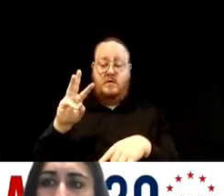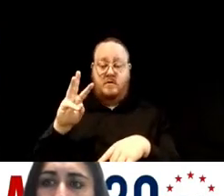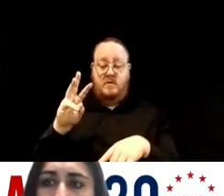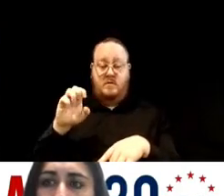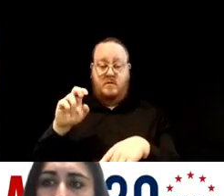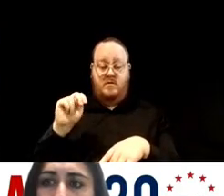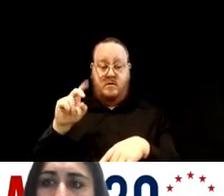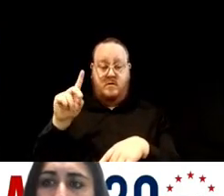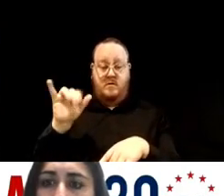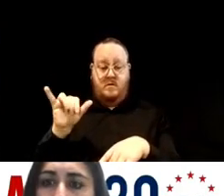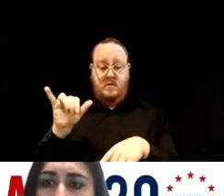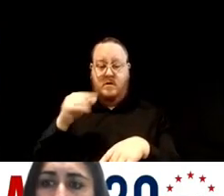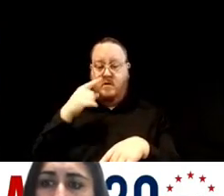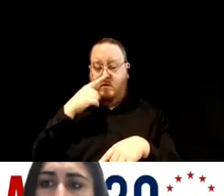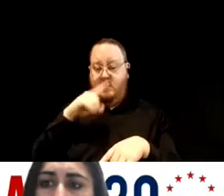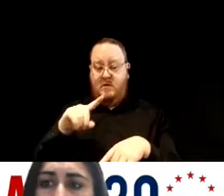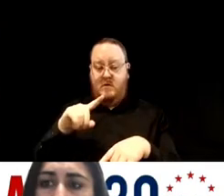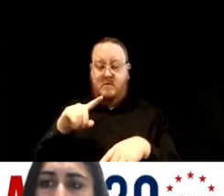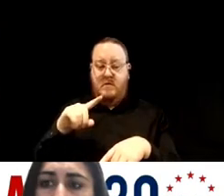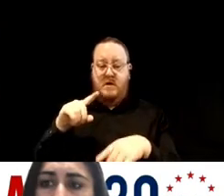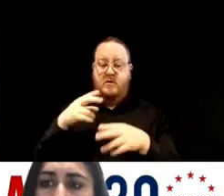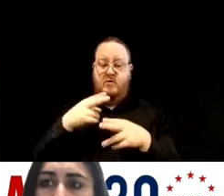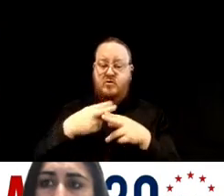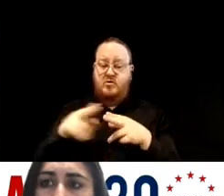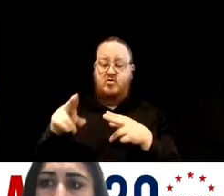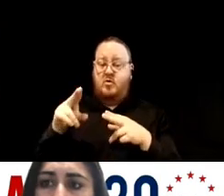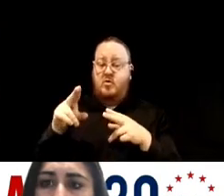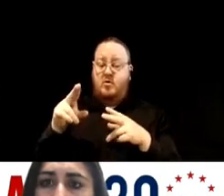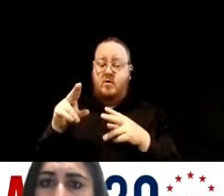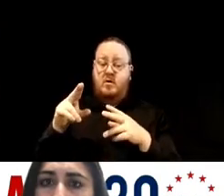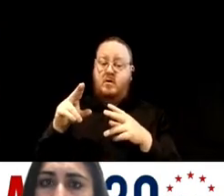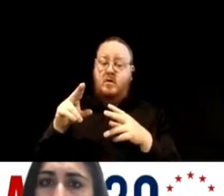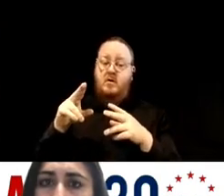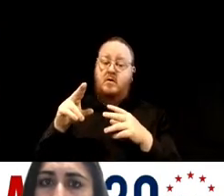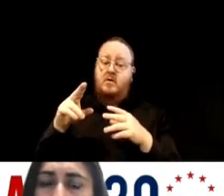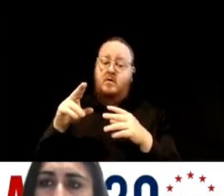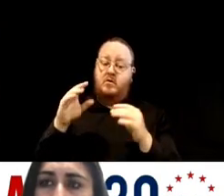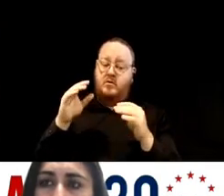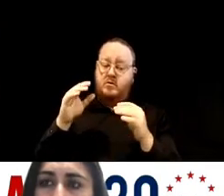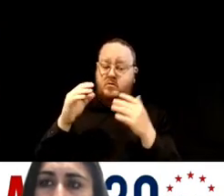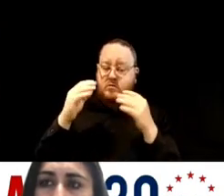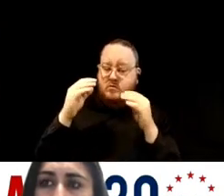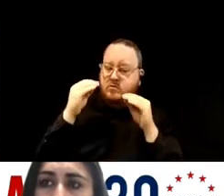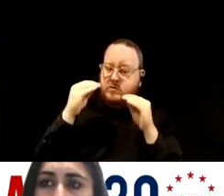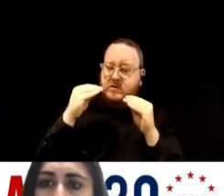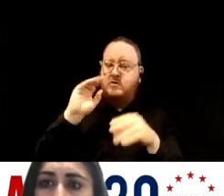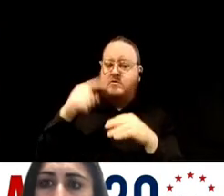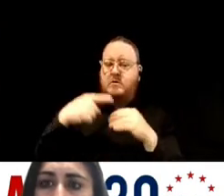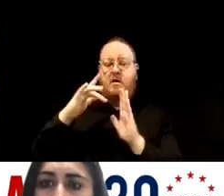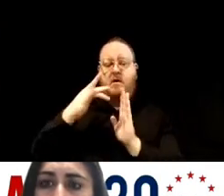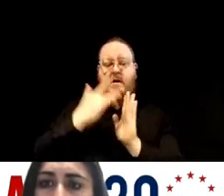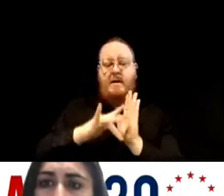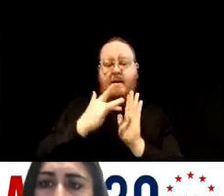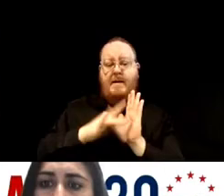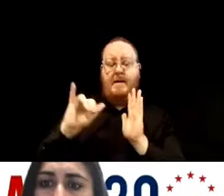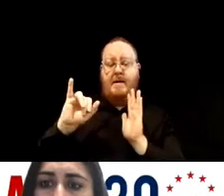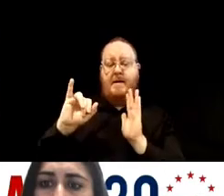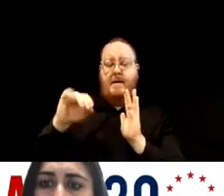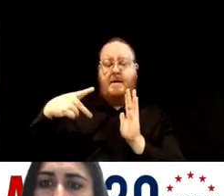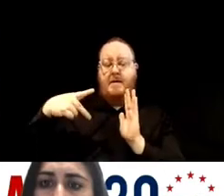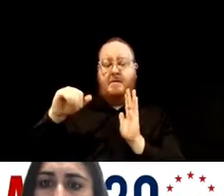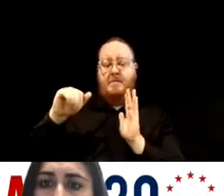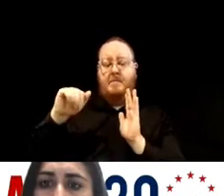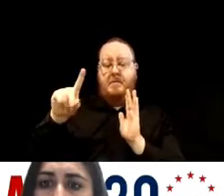get a brief tutorial on iPad Zoom usage? And that I don't know if I can give you a tutorial on it, but that's a really good point to bring up. So what I just showed